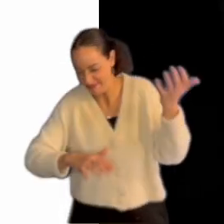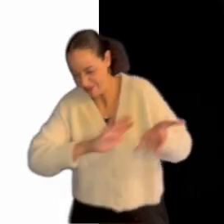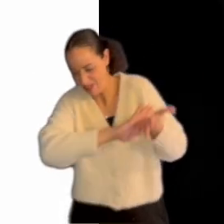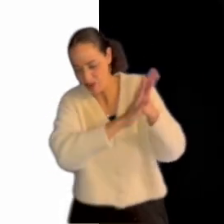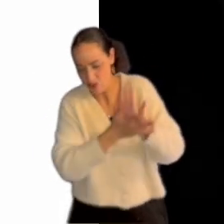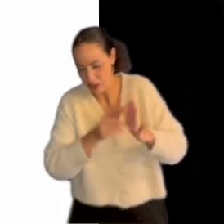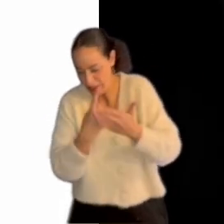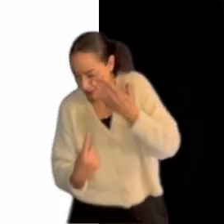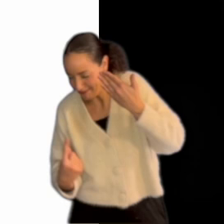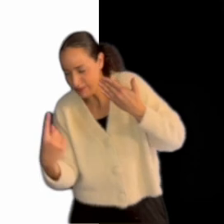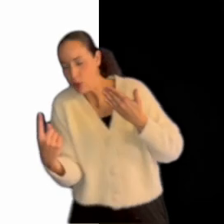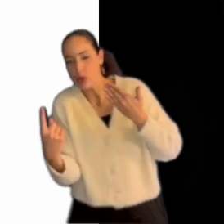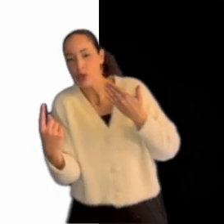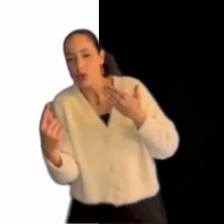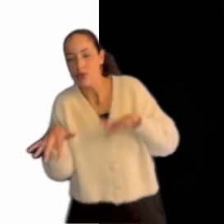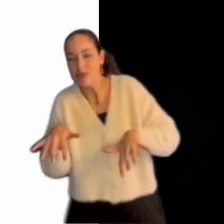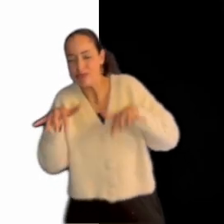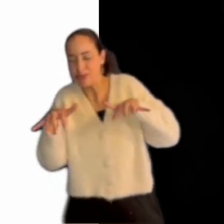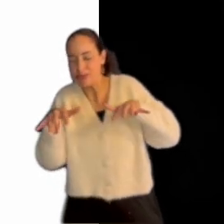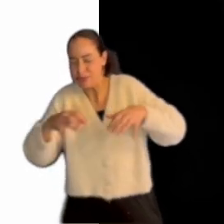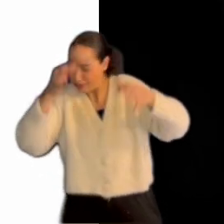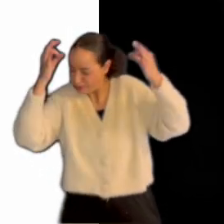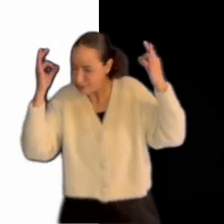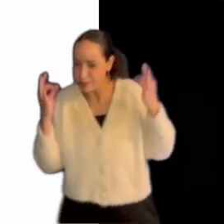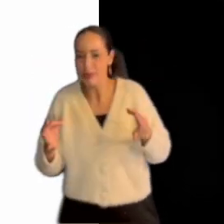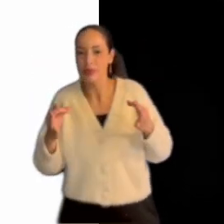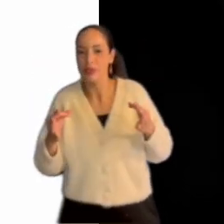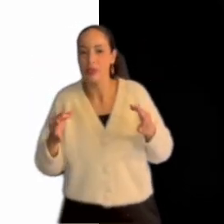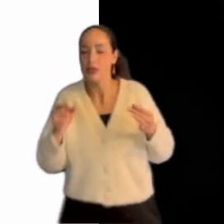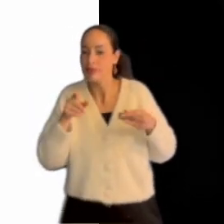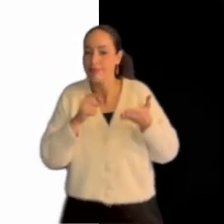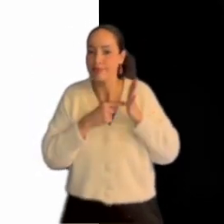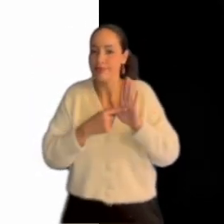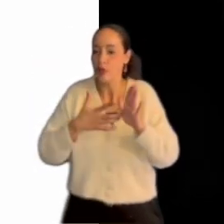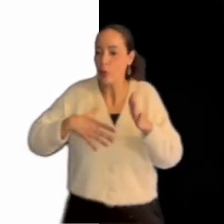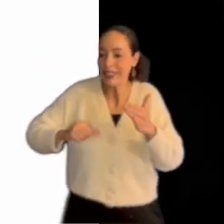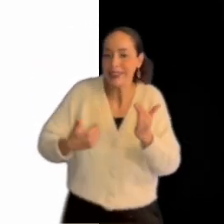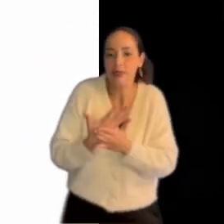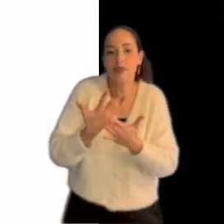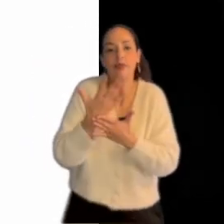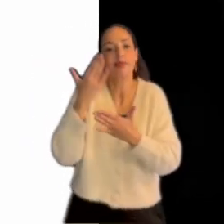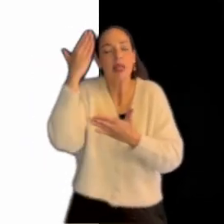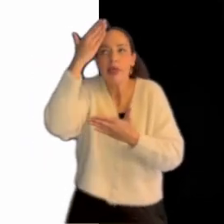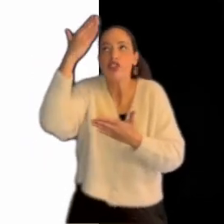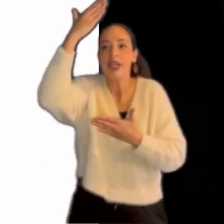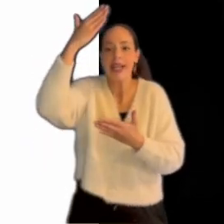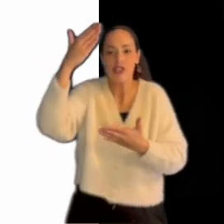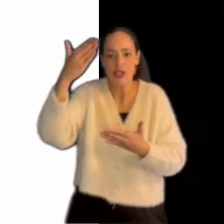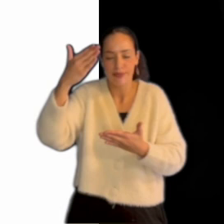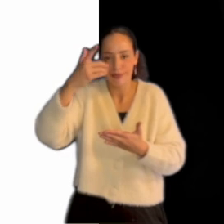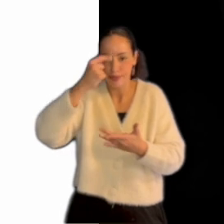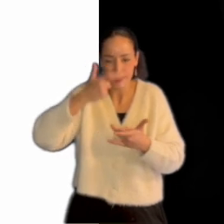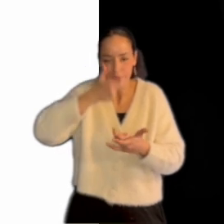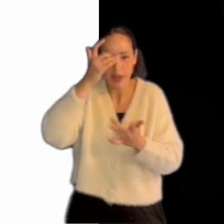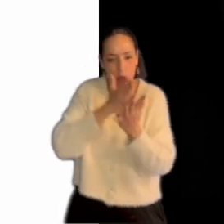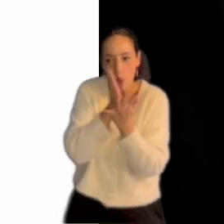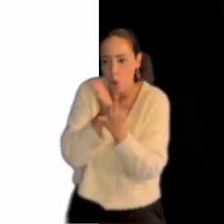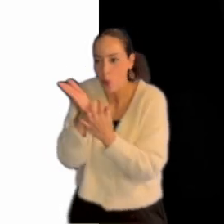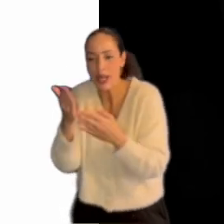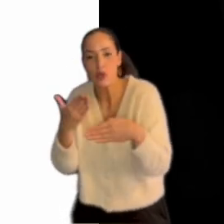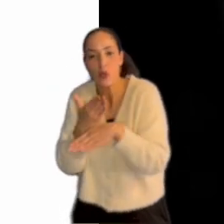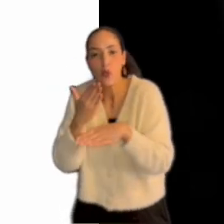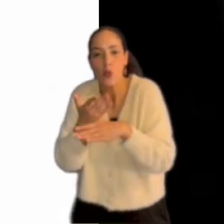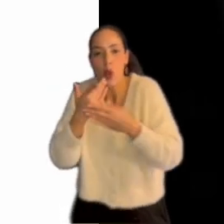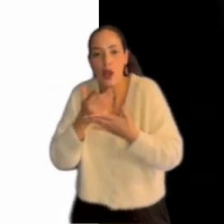find ways of working around these limitations to rebuild trust, cultivate connection, and accomplish reconnection. For some, this may be